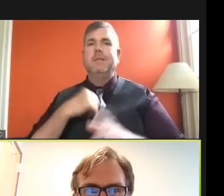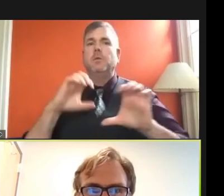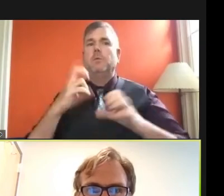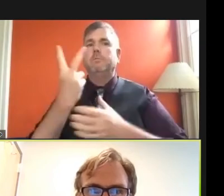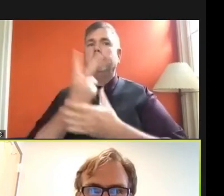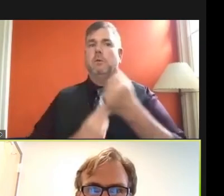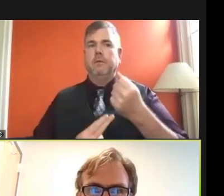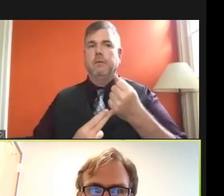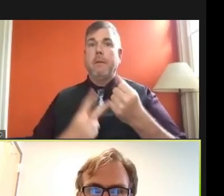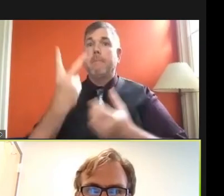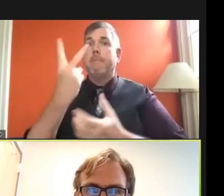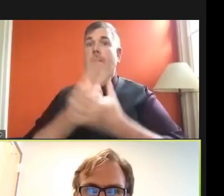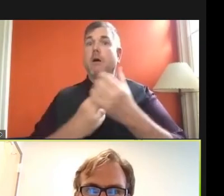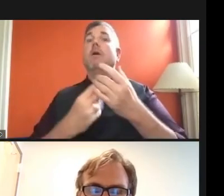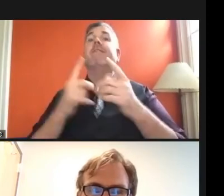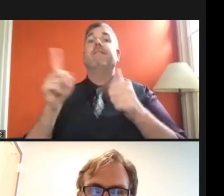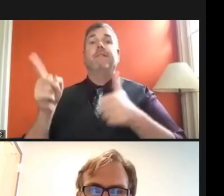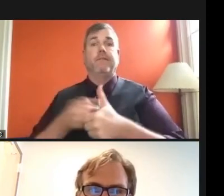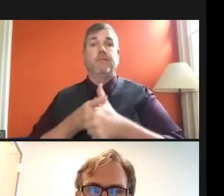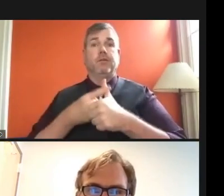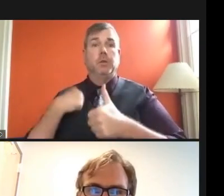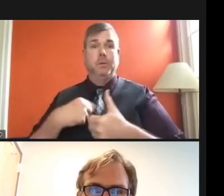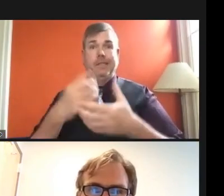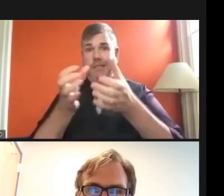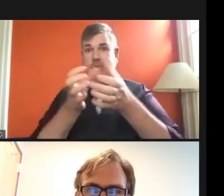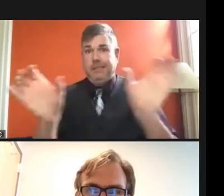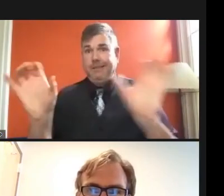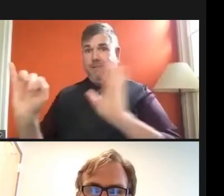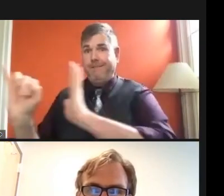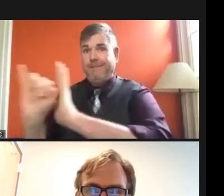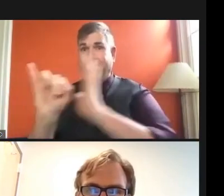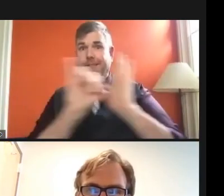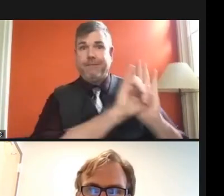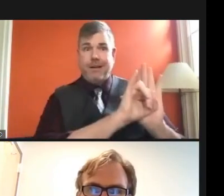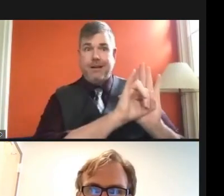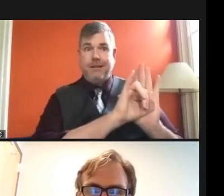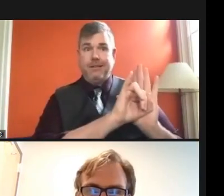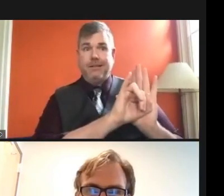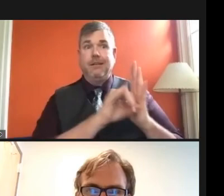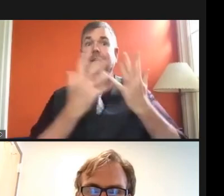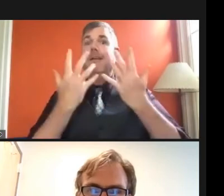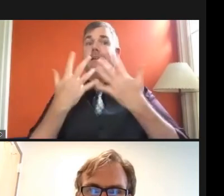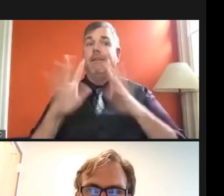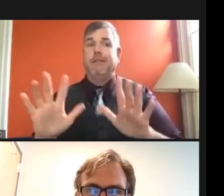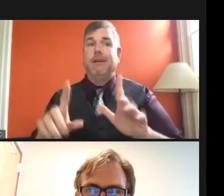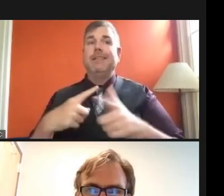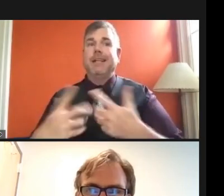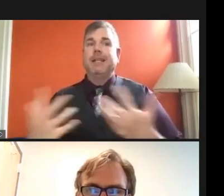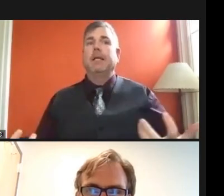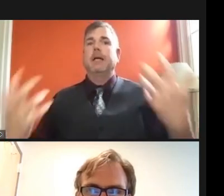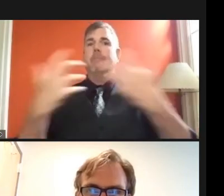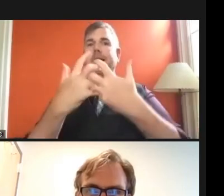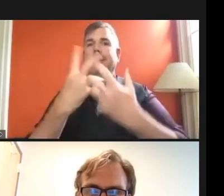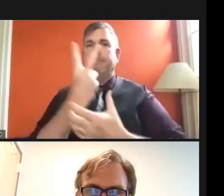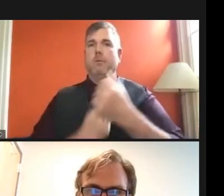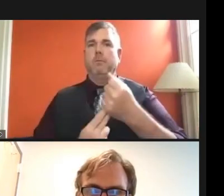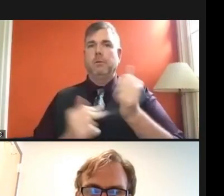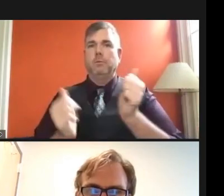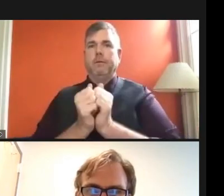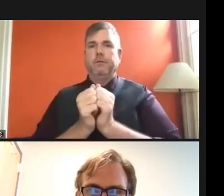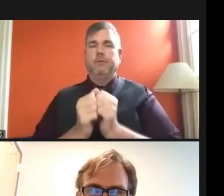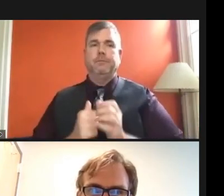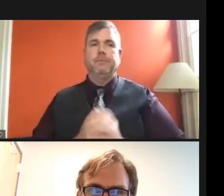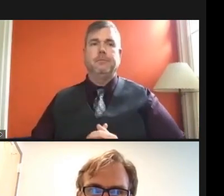county. Great. Well, thank you for that. And with that, I do want to remind everyone that our data is available to the